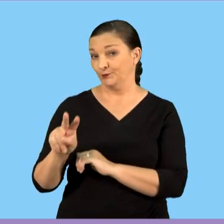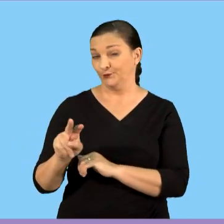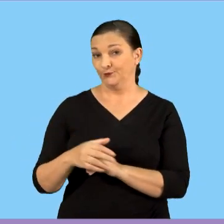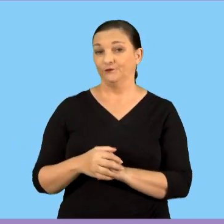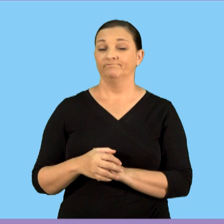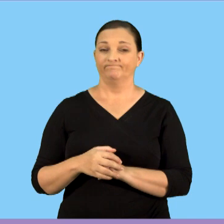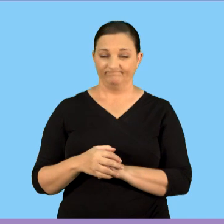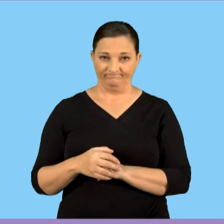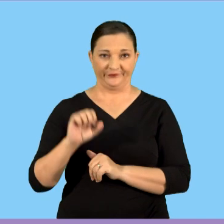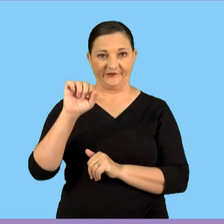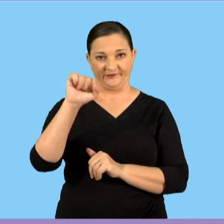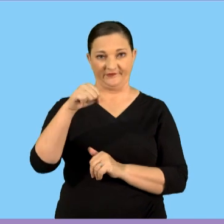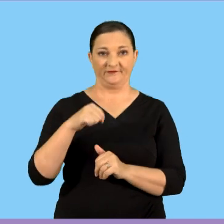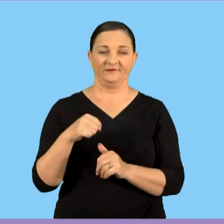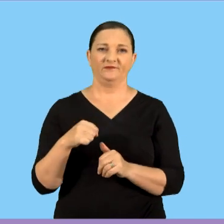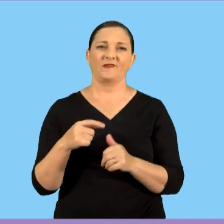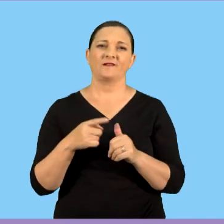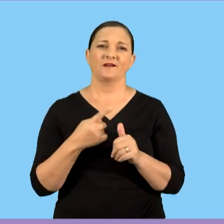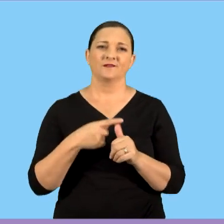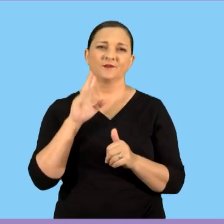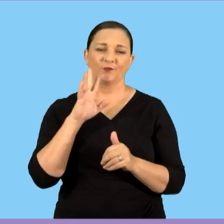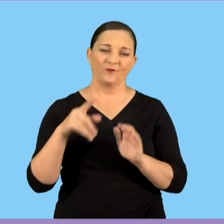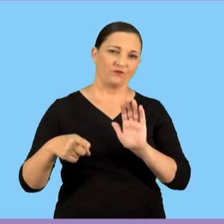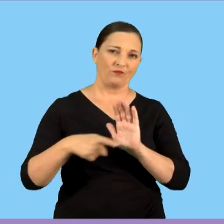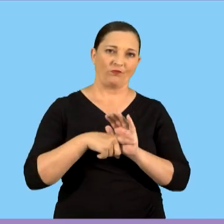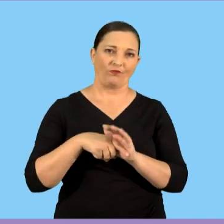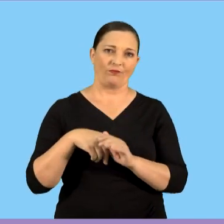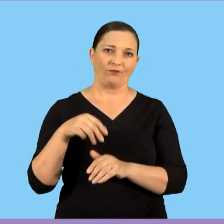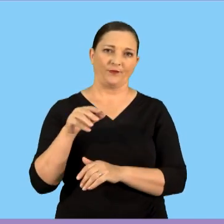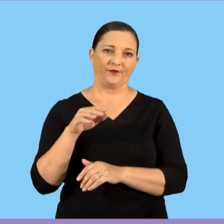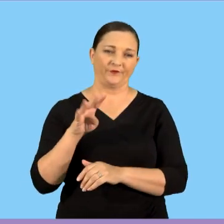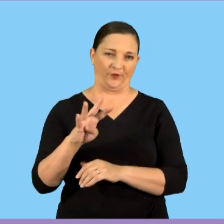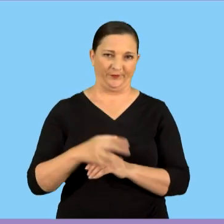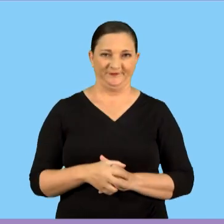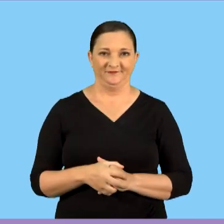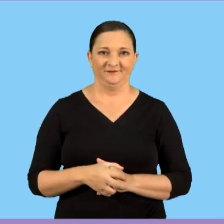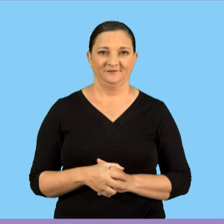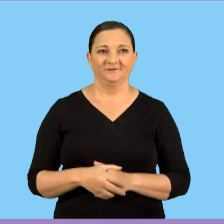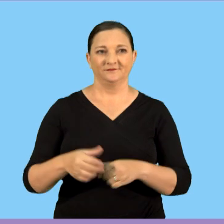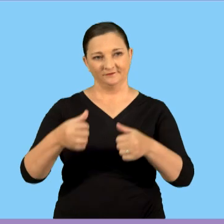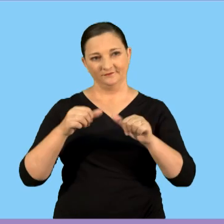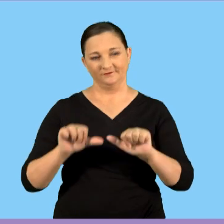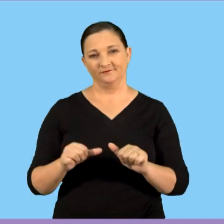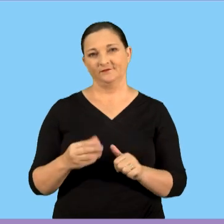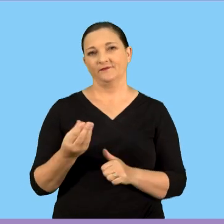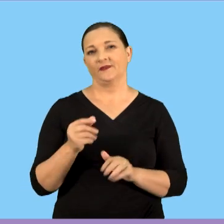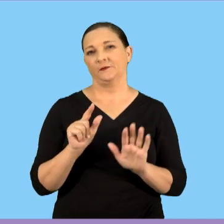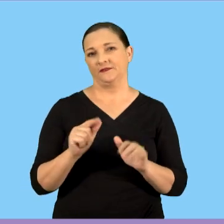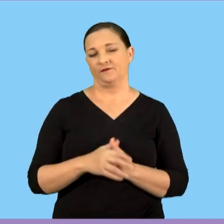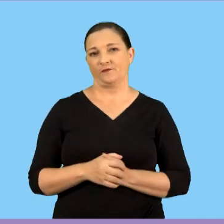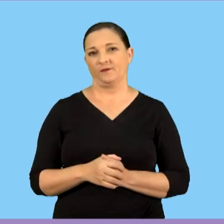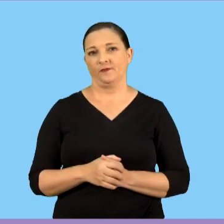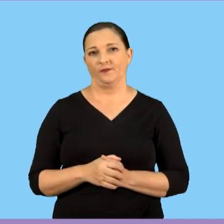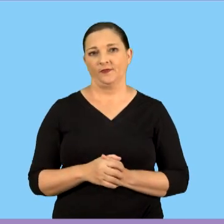2? Yes, the answer is going to be a negative 4. Let's go on to number